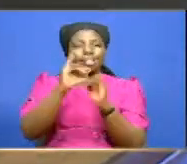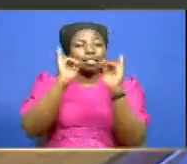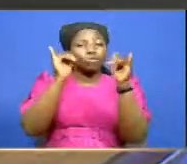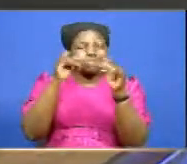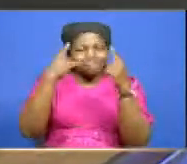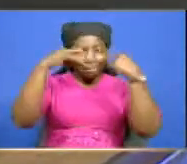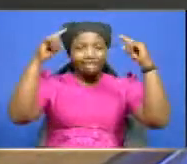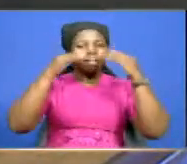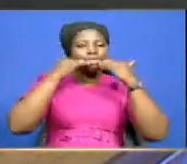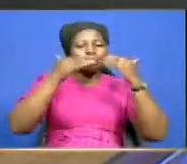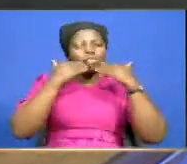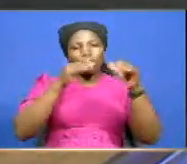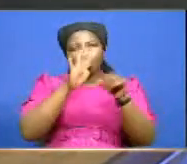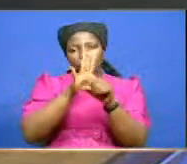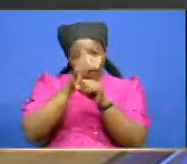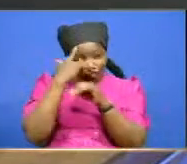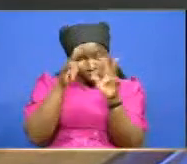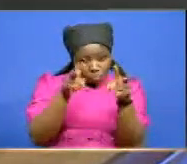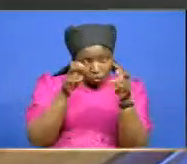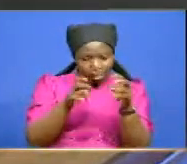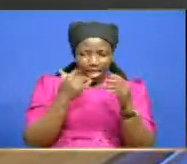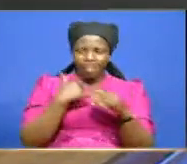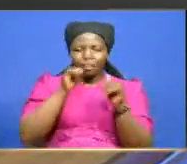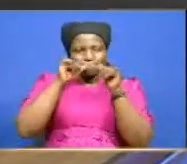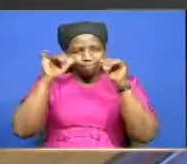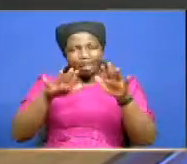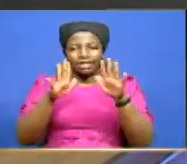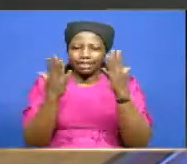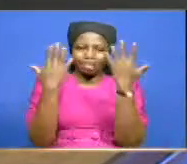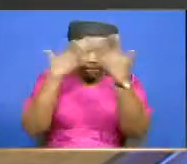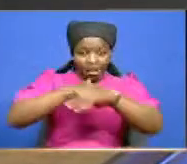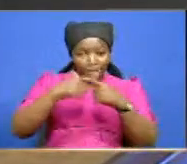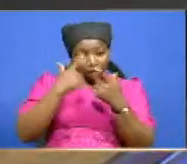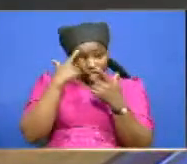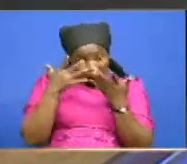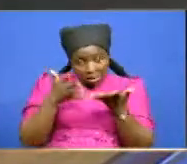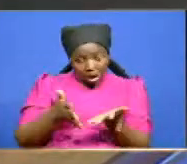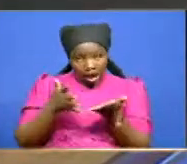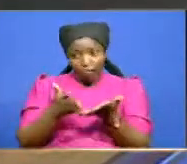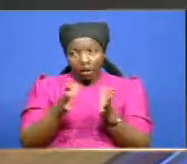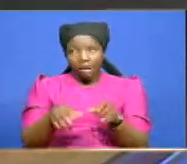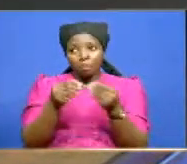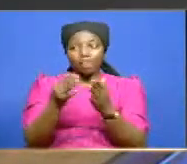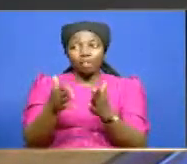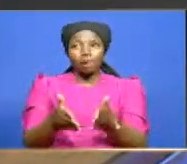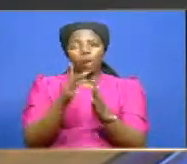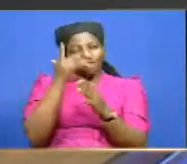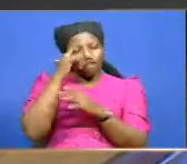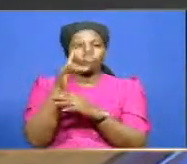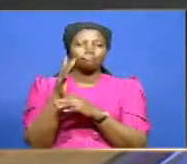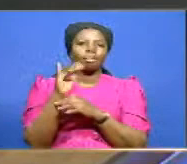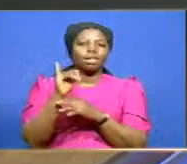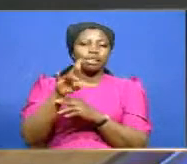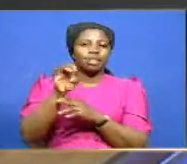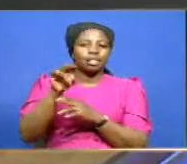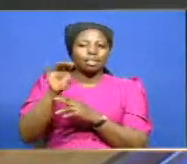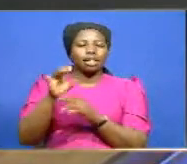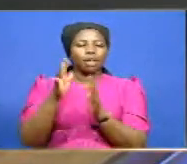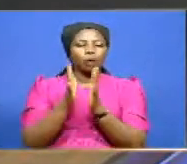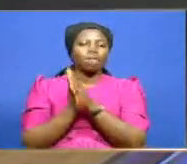success, thank you so much for watching. Have yourself a blessed night. But for now, I'm giving way for Irene Mchuma Odim with